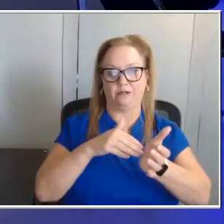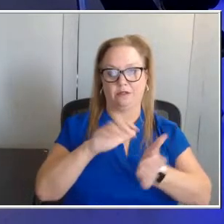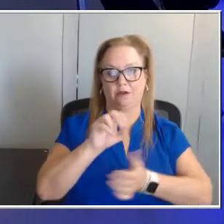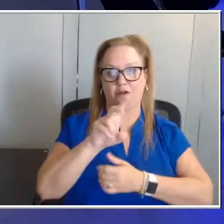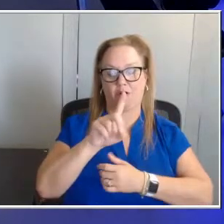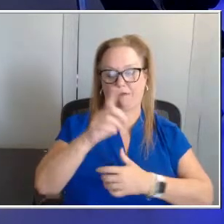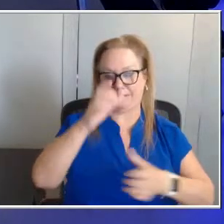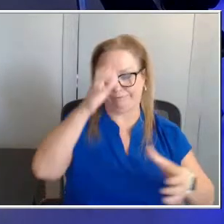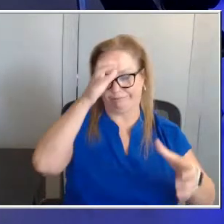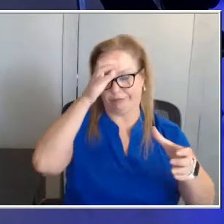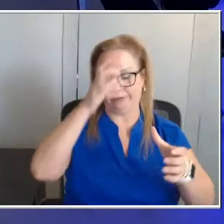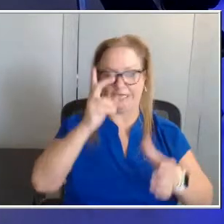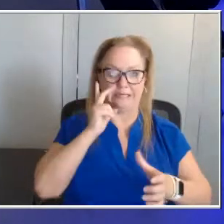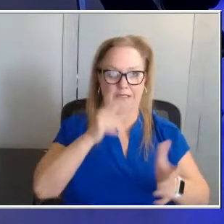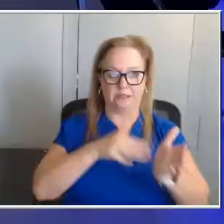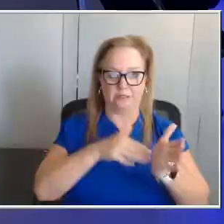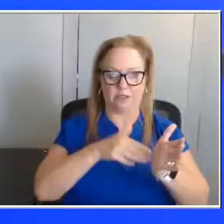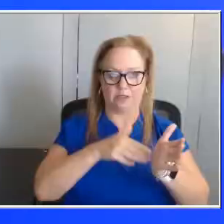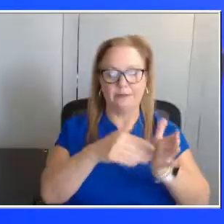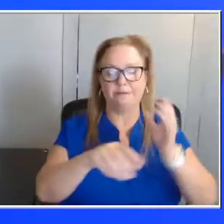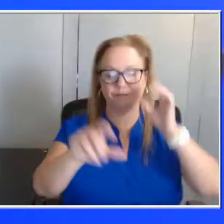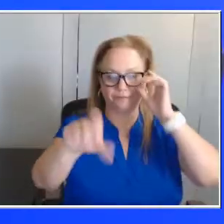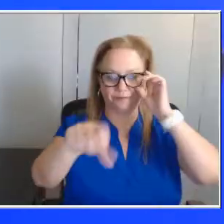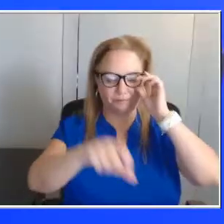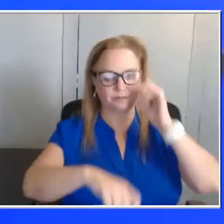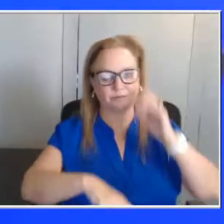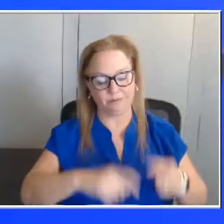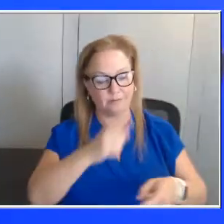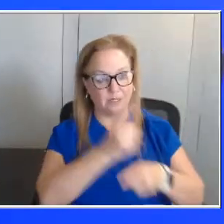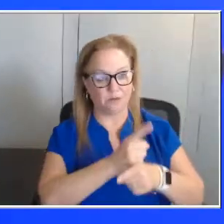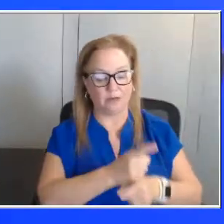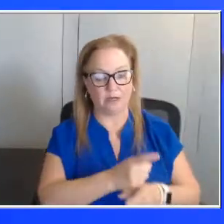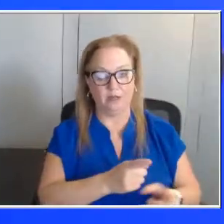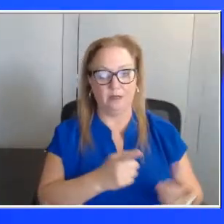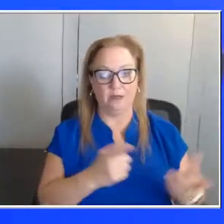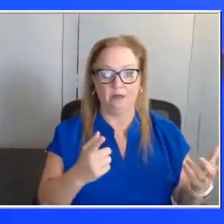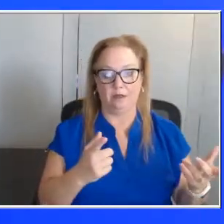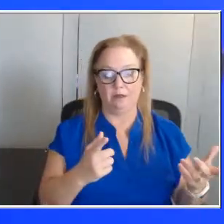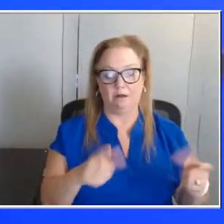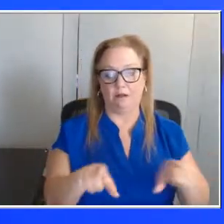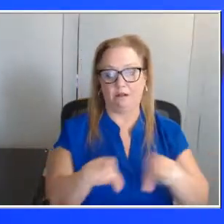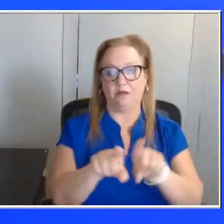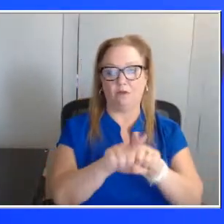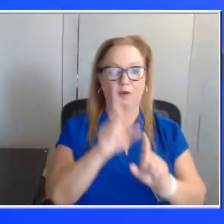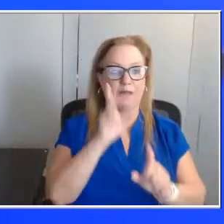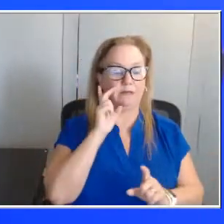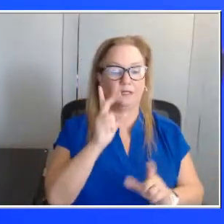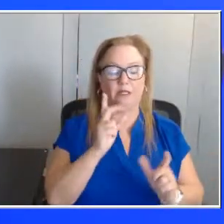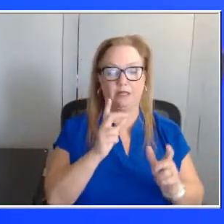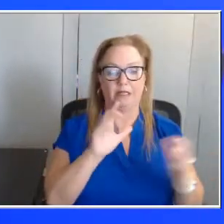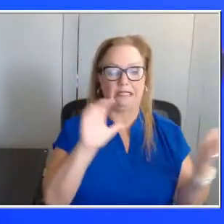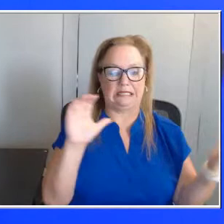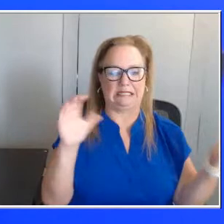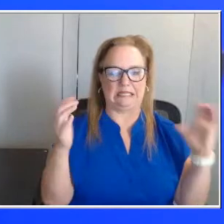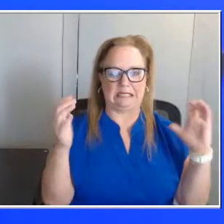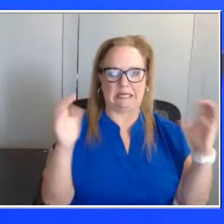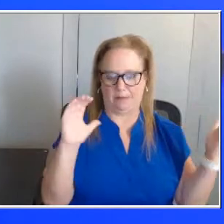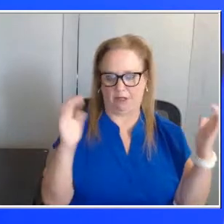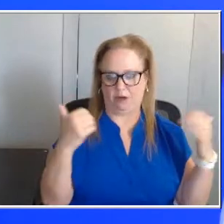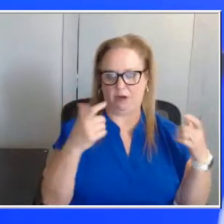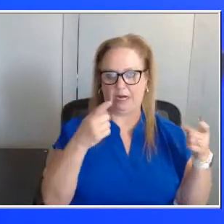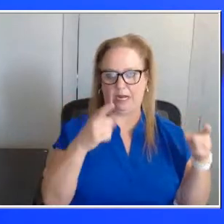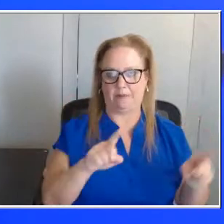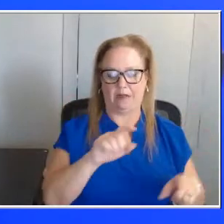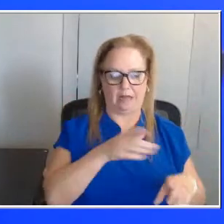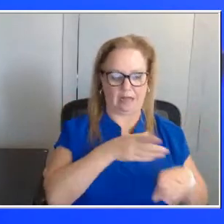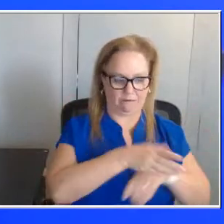they see so much of it now. That's exactly right. And to the point that we've had already, right, we've seen similar things like this before, after influenza,